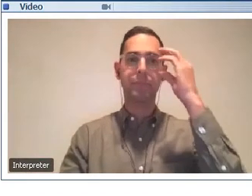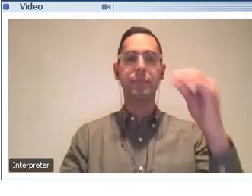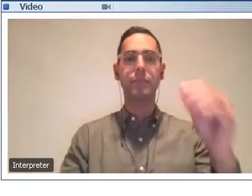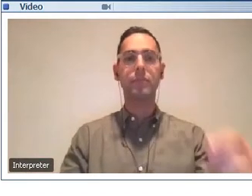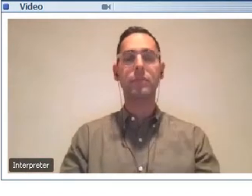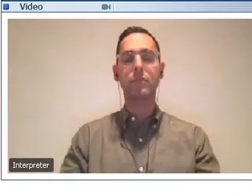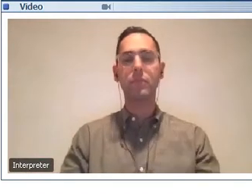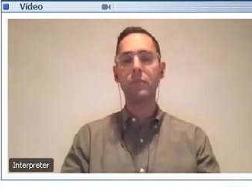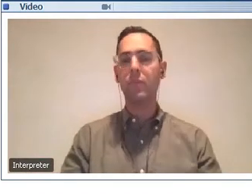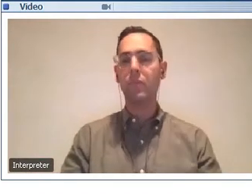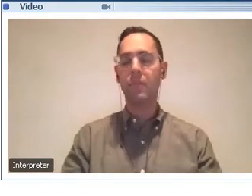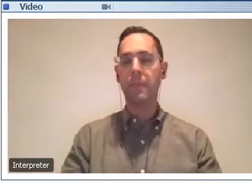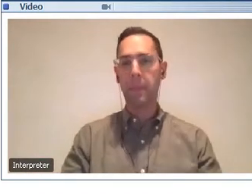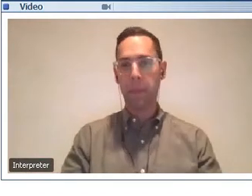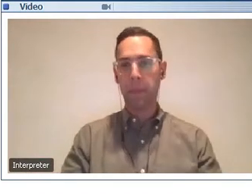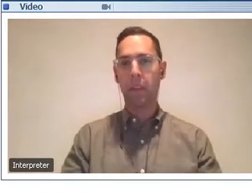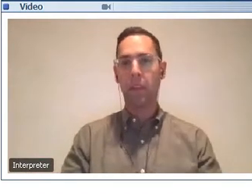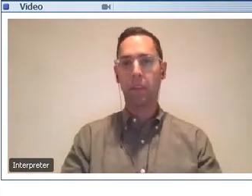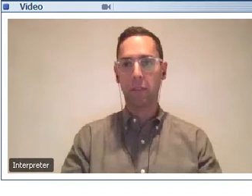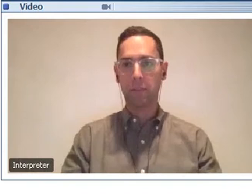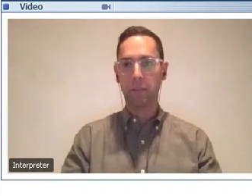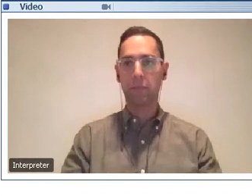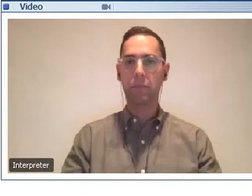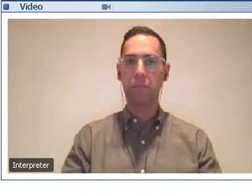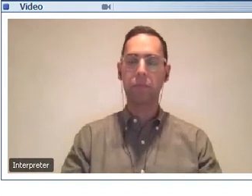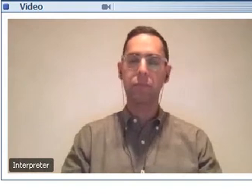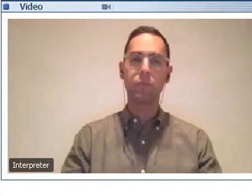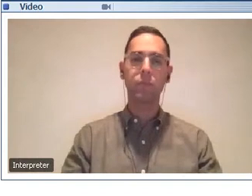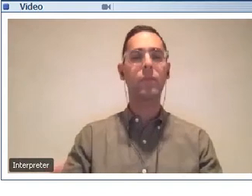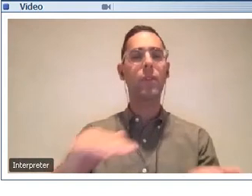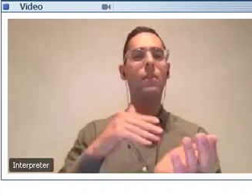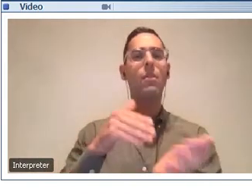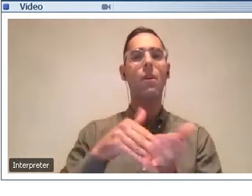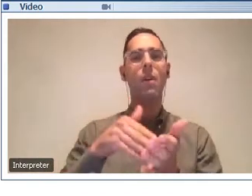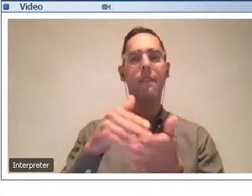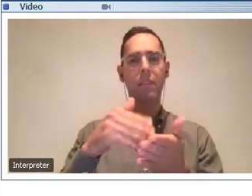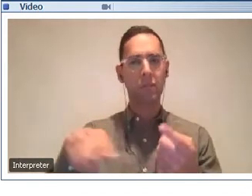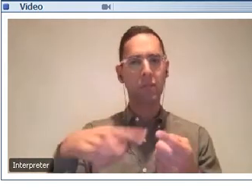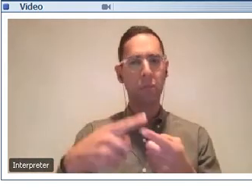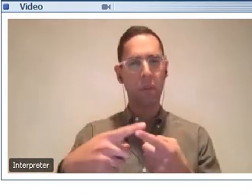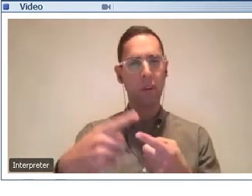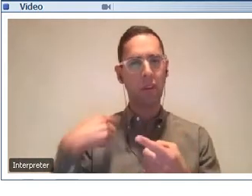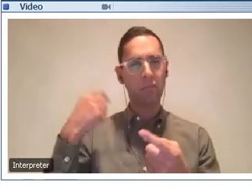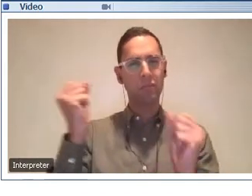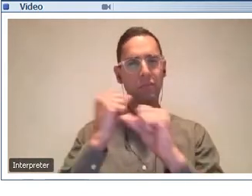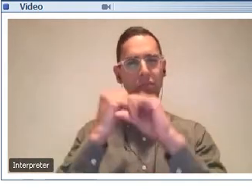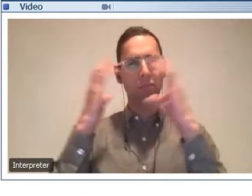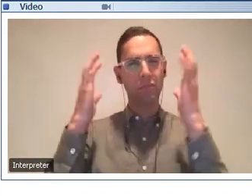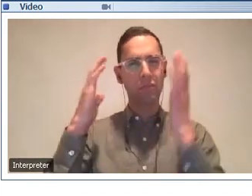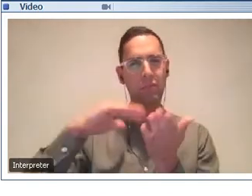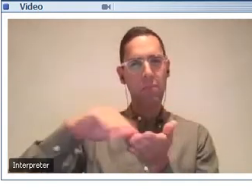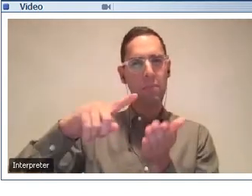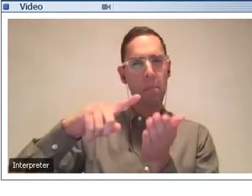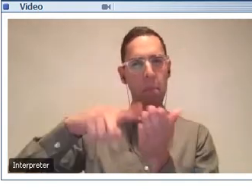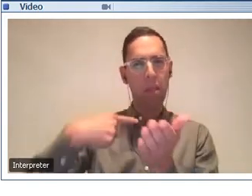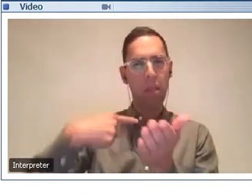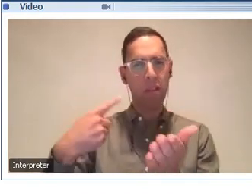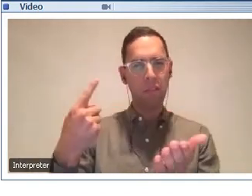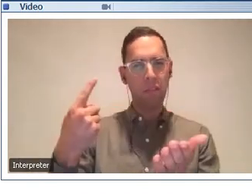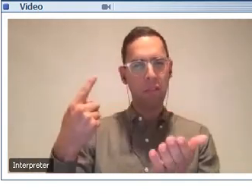leave from the disability perspective, we're often talking about parents and their children